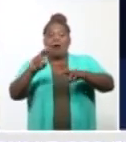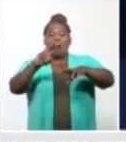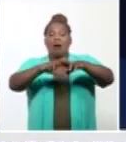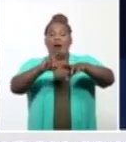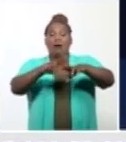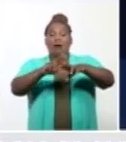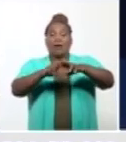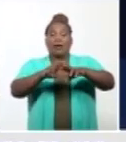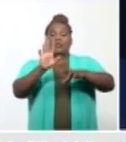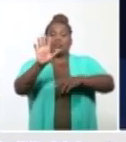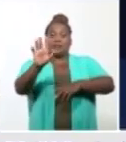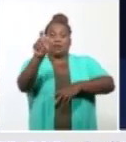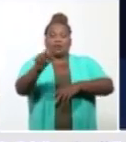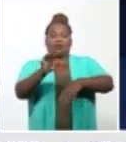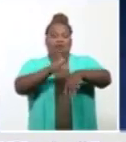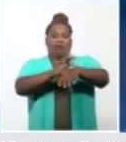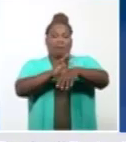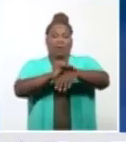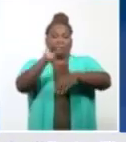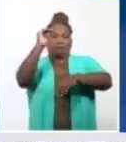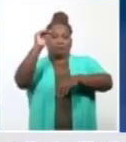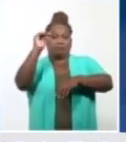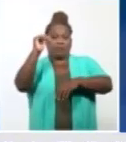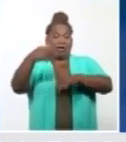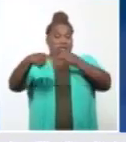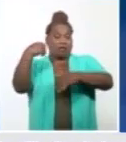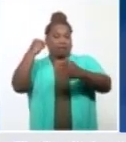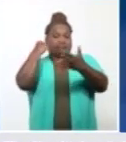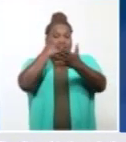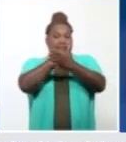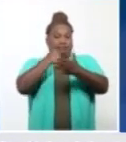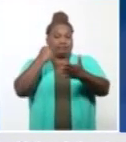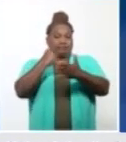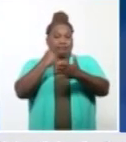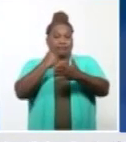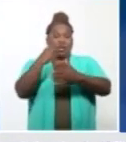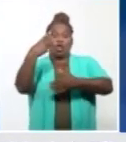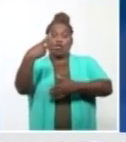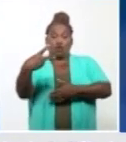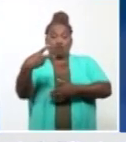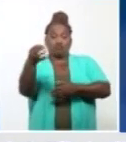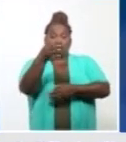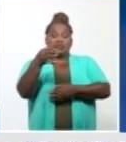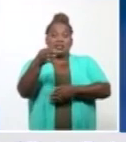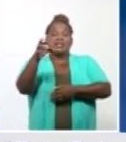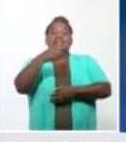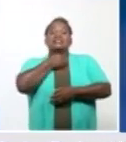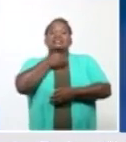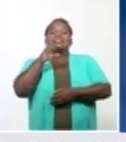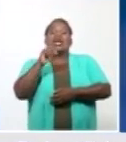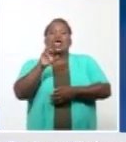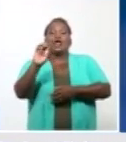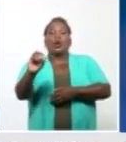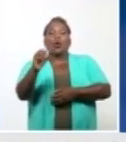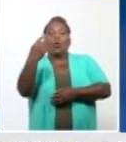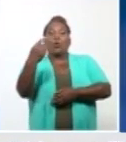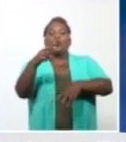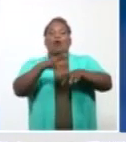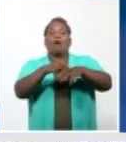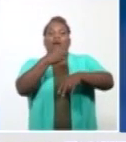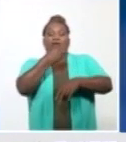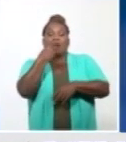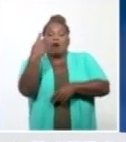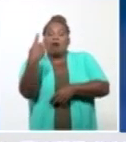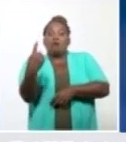By province, Havana had 5 cases confirmed yesterday, 2 from El Cerro municipality, 1 from Old